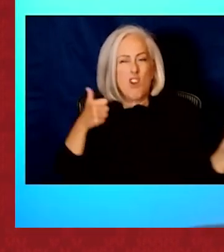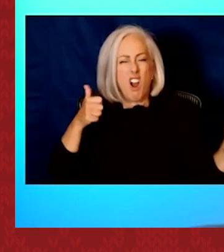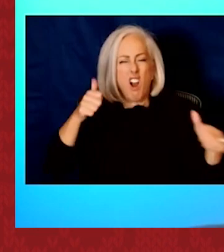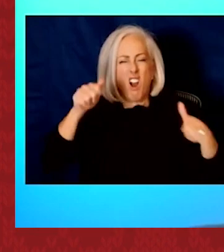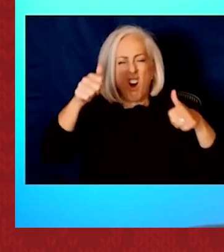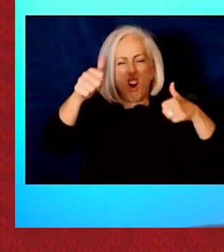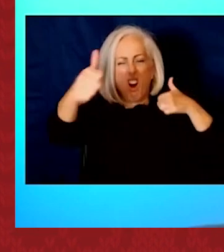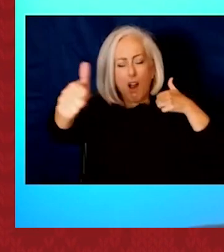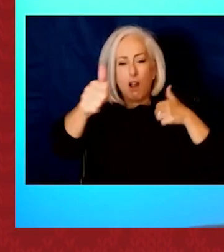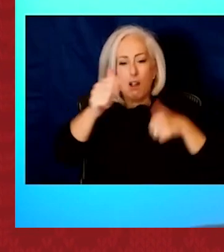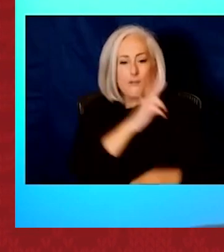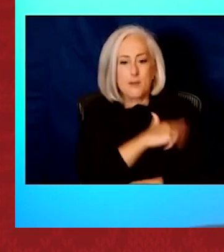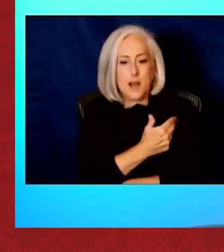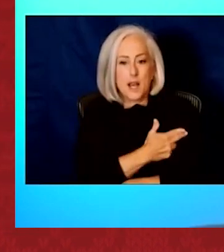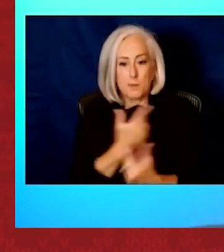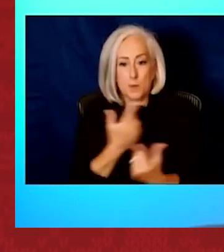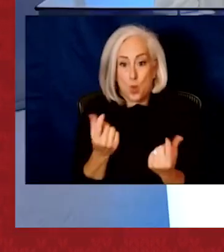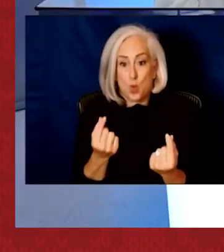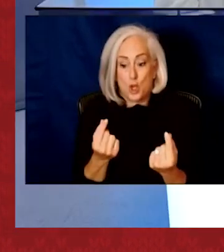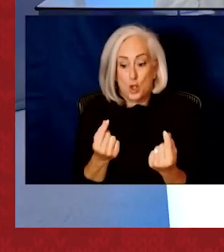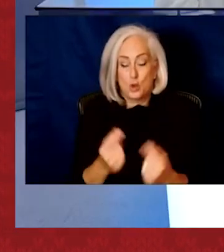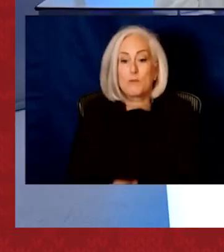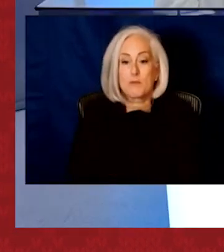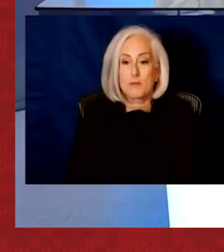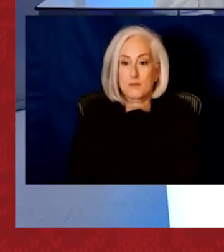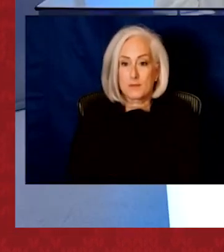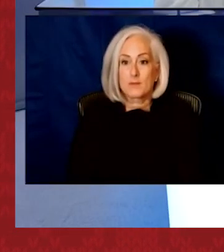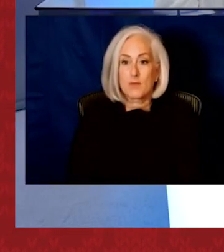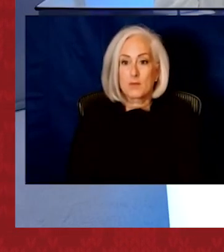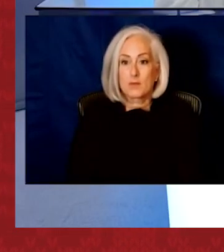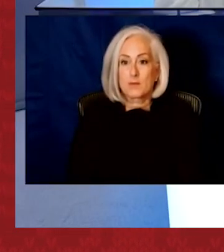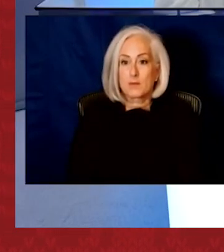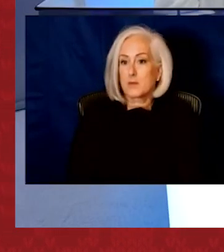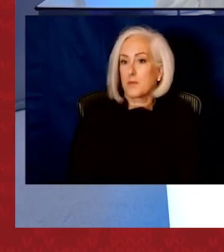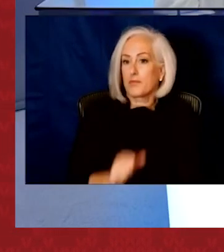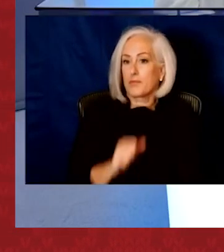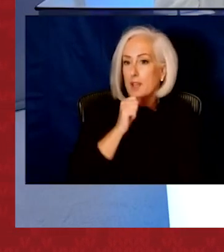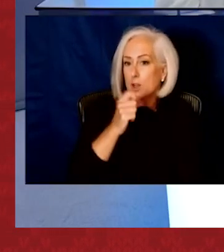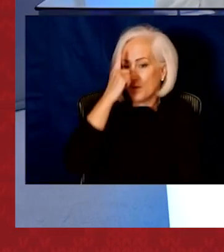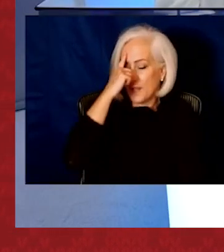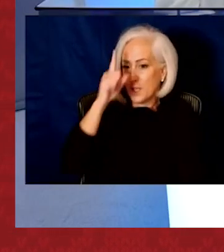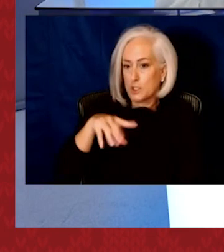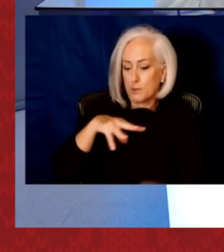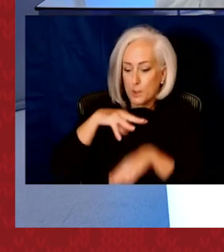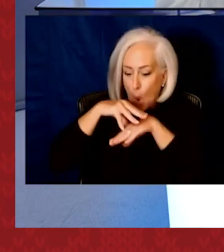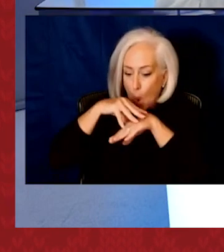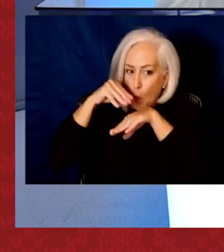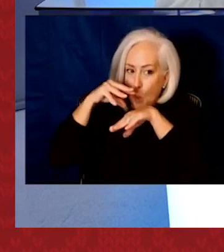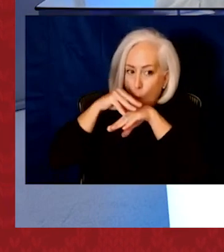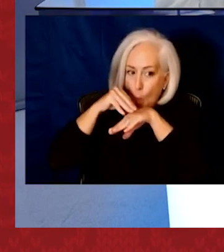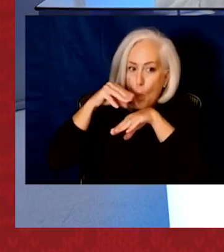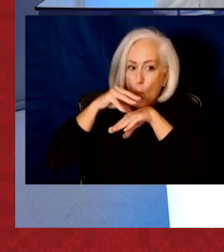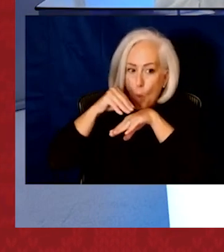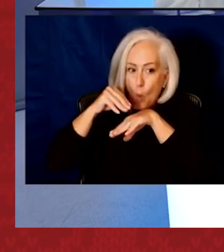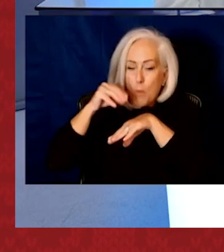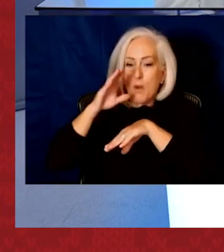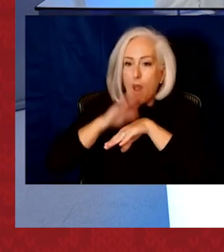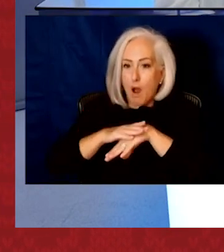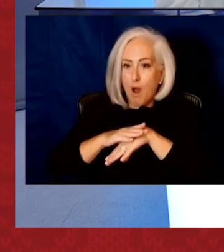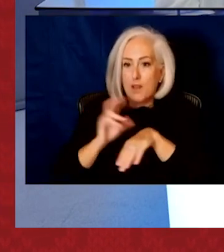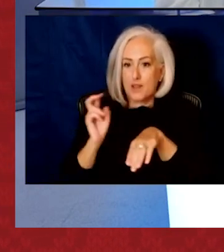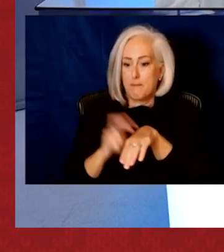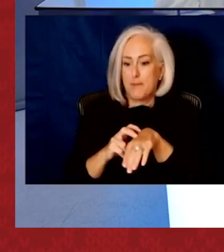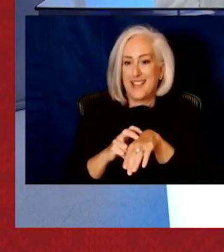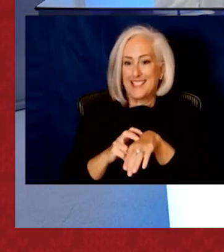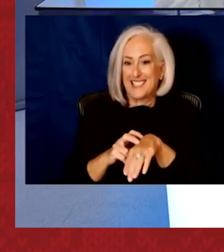So as we kind of So I just real quick. I don't think you're supposed to suck on the wound. That used to be the thing when I was in Boy Scouts a long time ago. We even had the